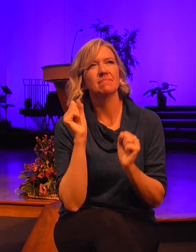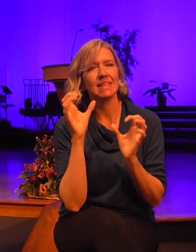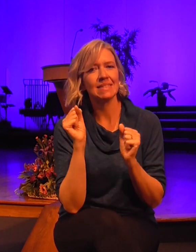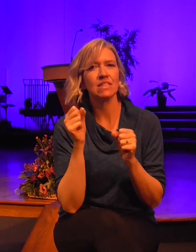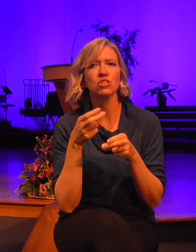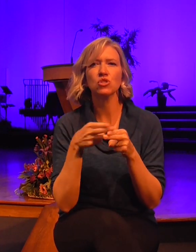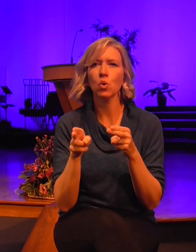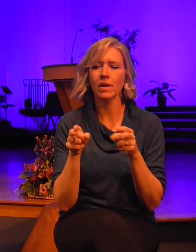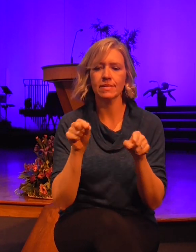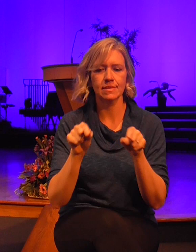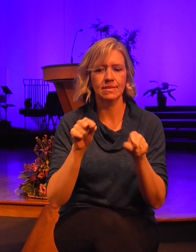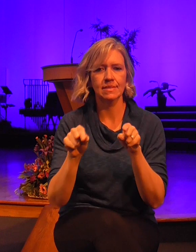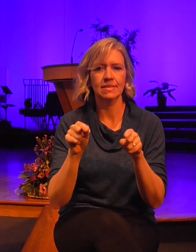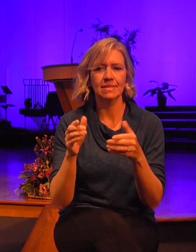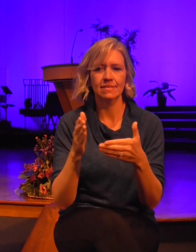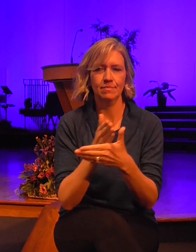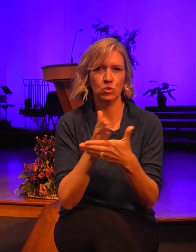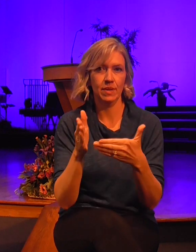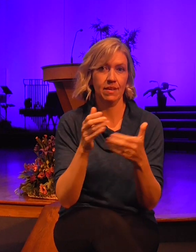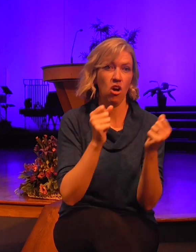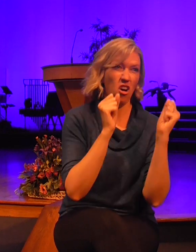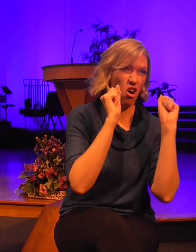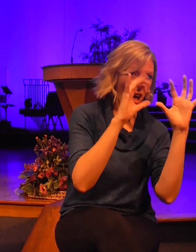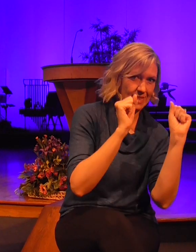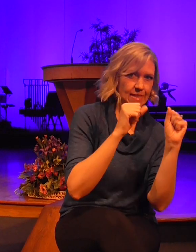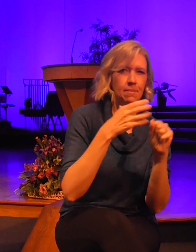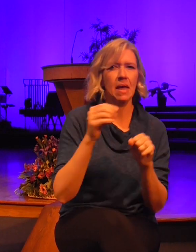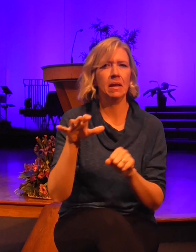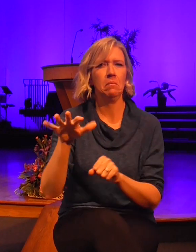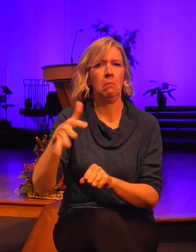distance between awesome and meh.